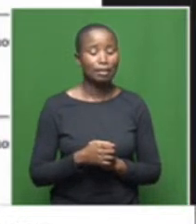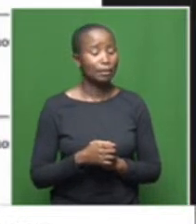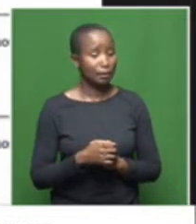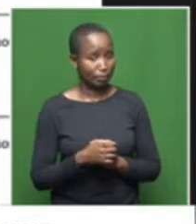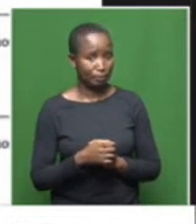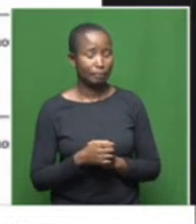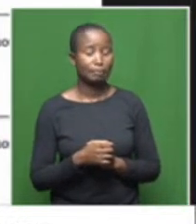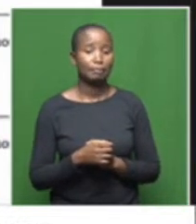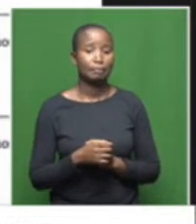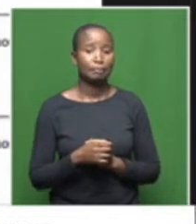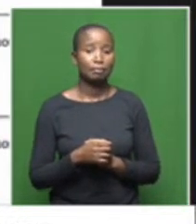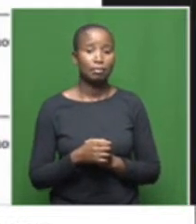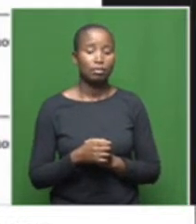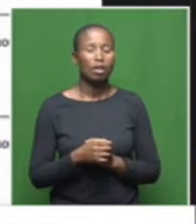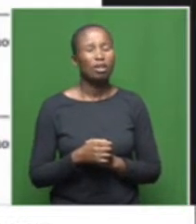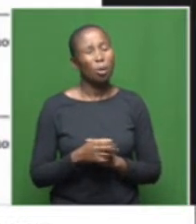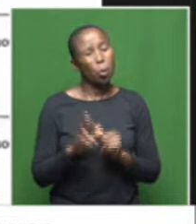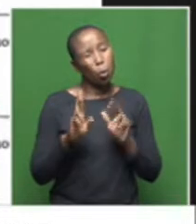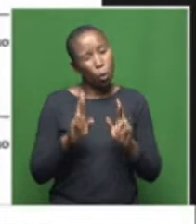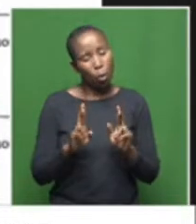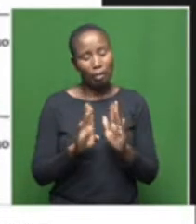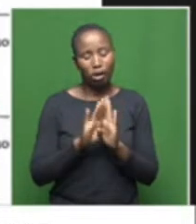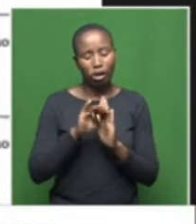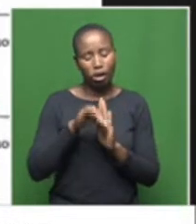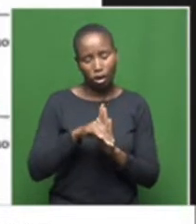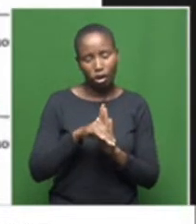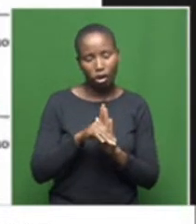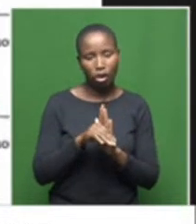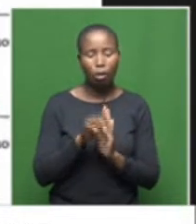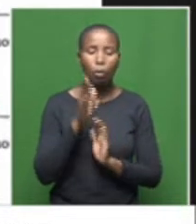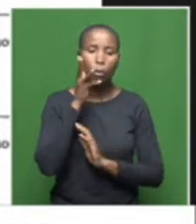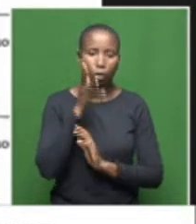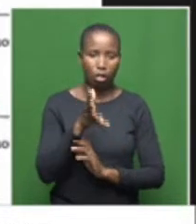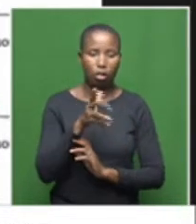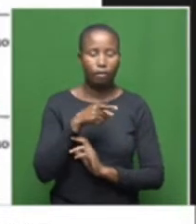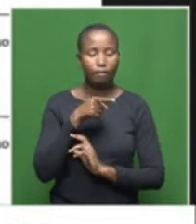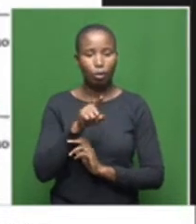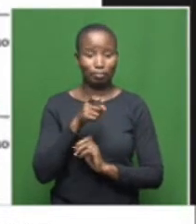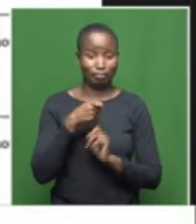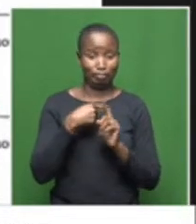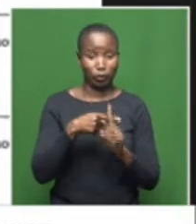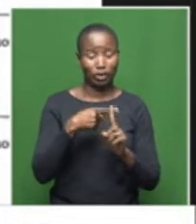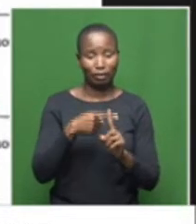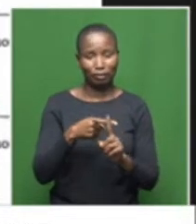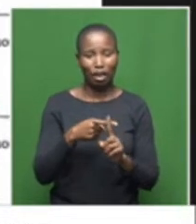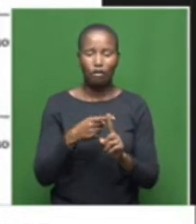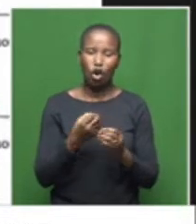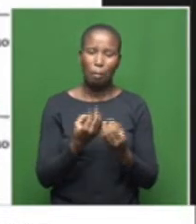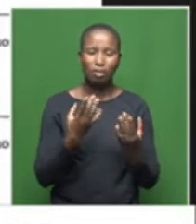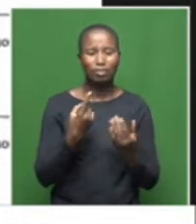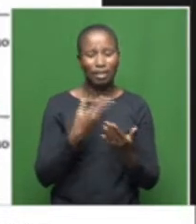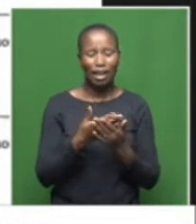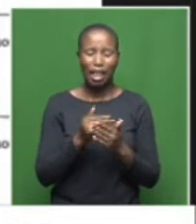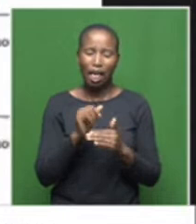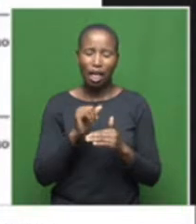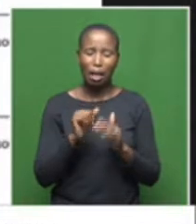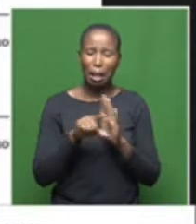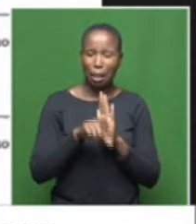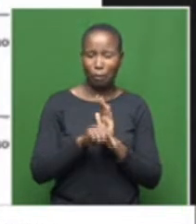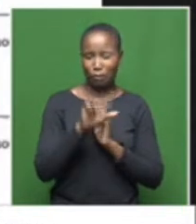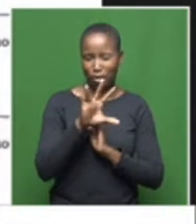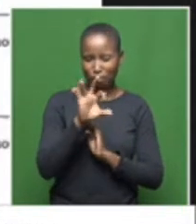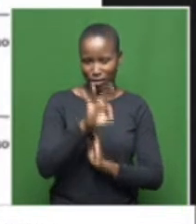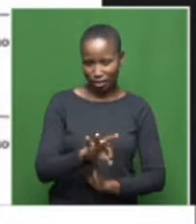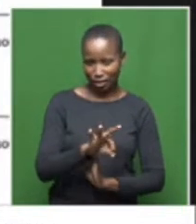see more sustained decline, which will result in the positivity going below 5% in the next few